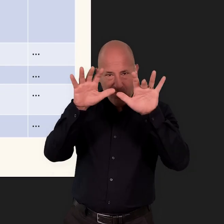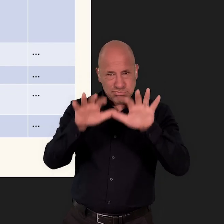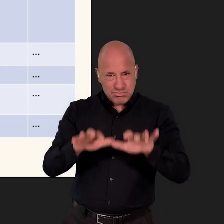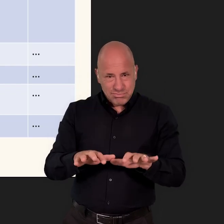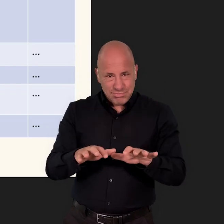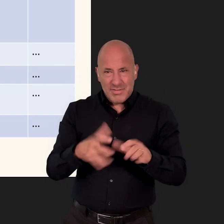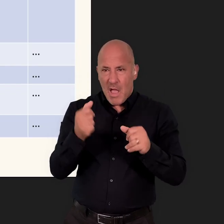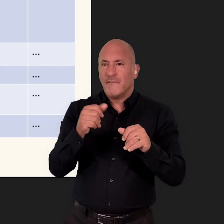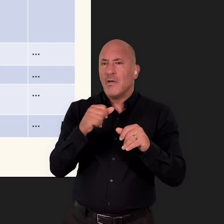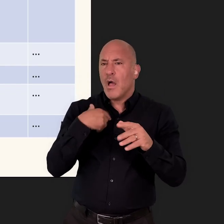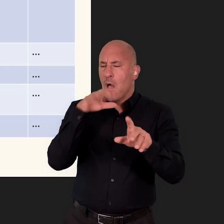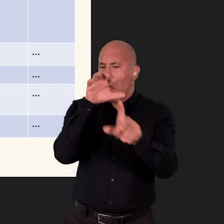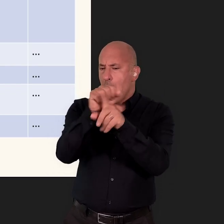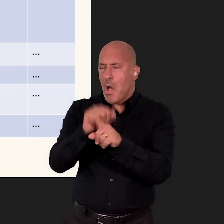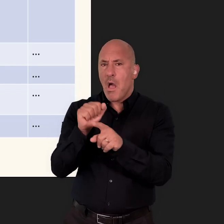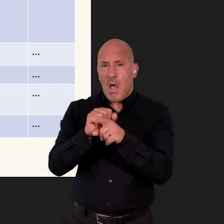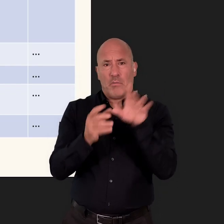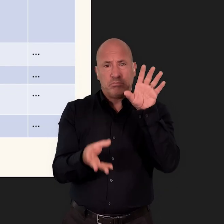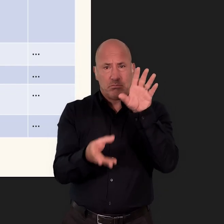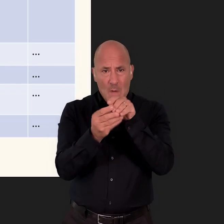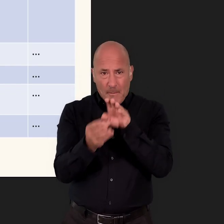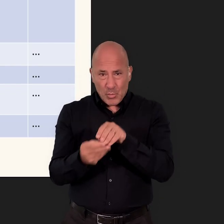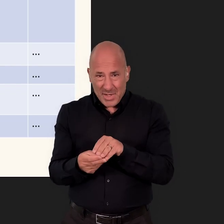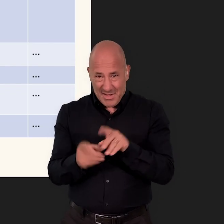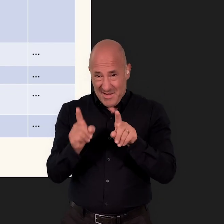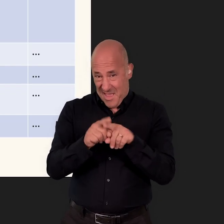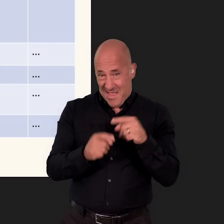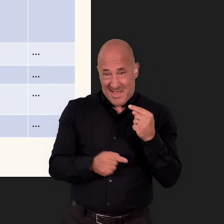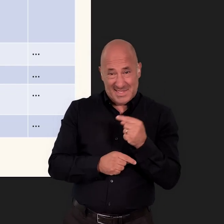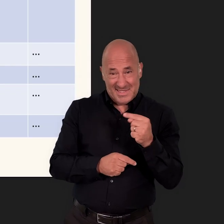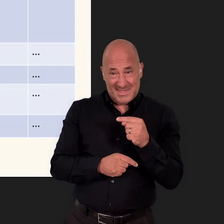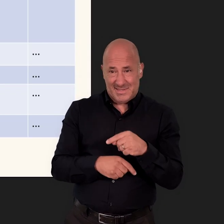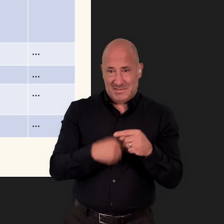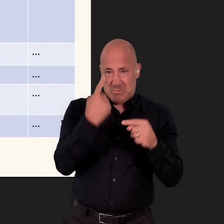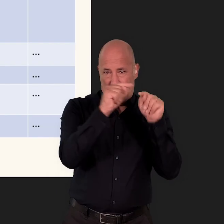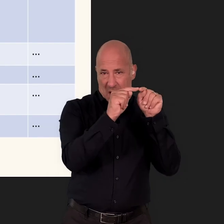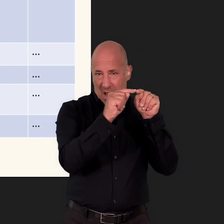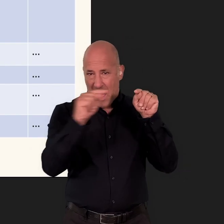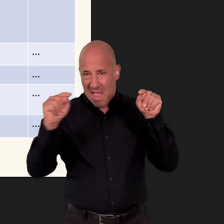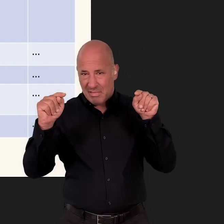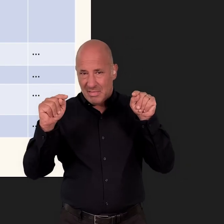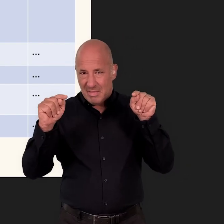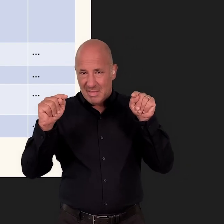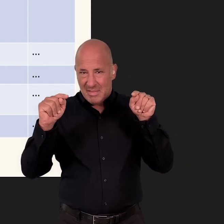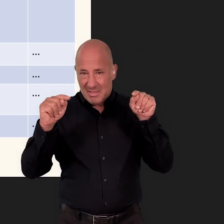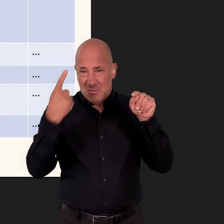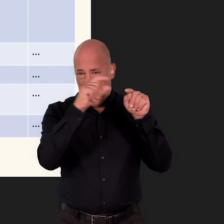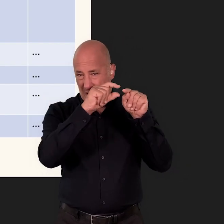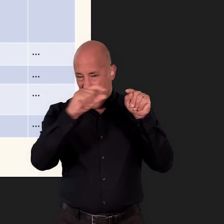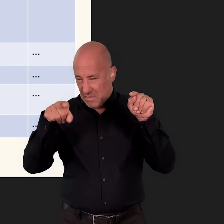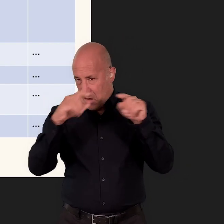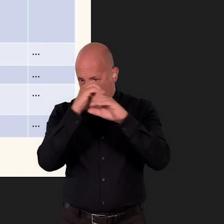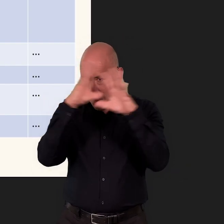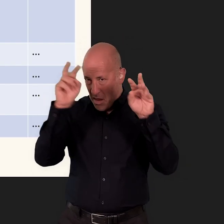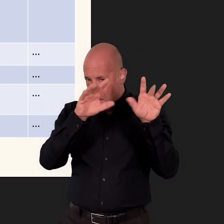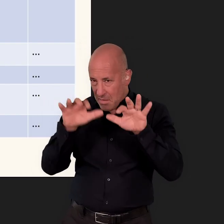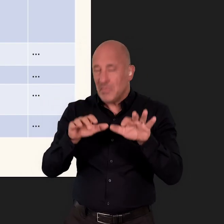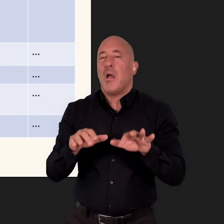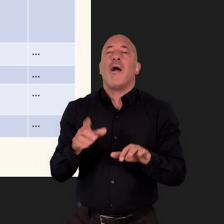It is helpful when costed condition surveys include a summary of findings, as in the example on the screen, with one